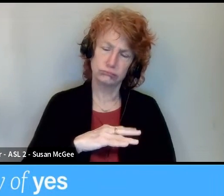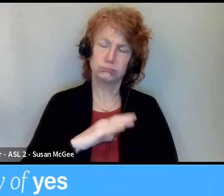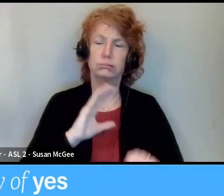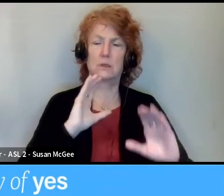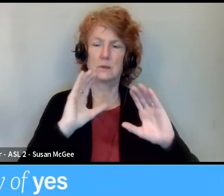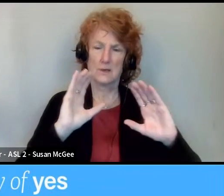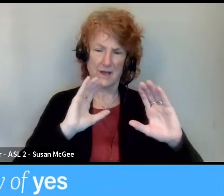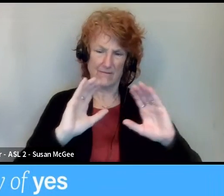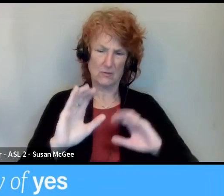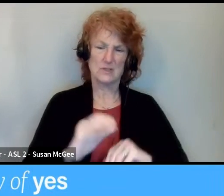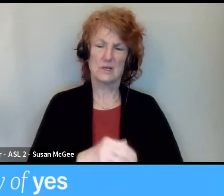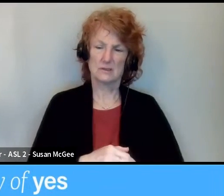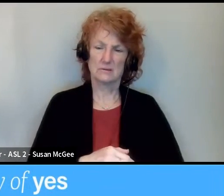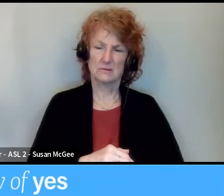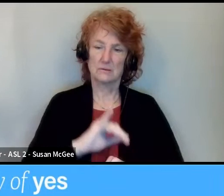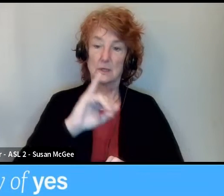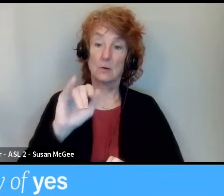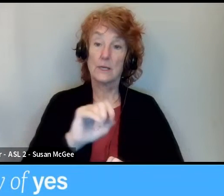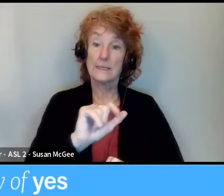us.